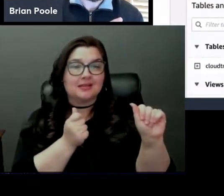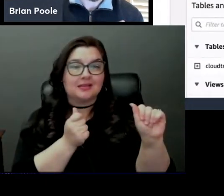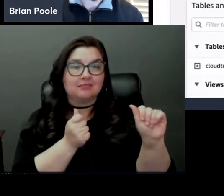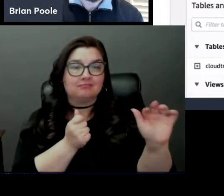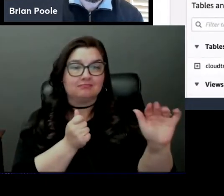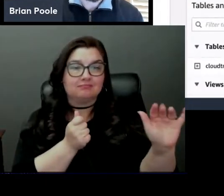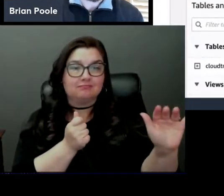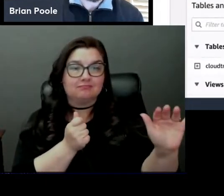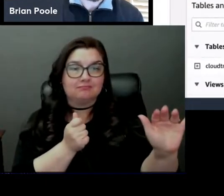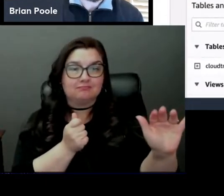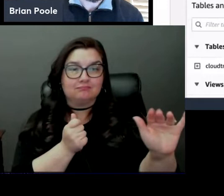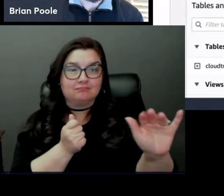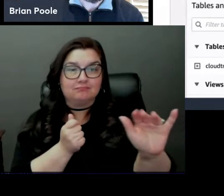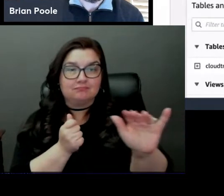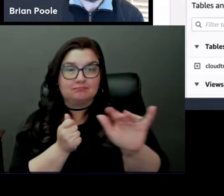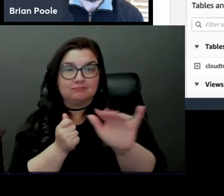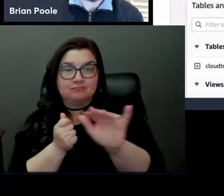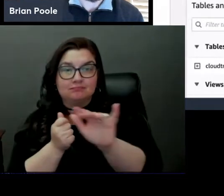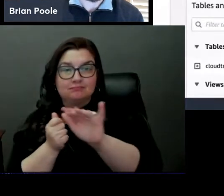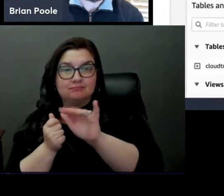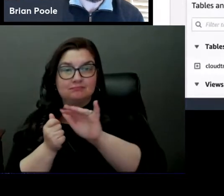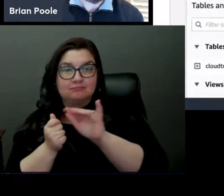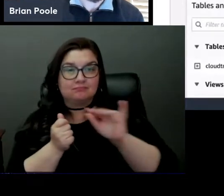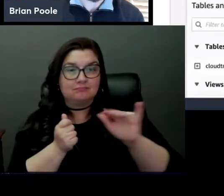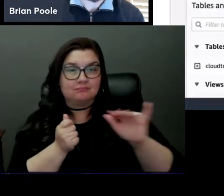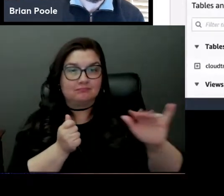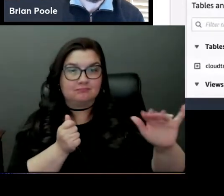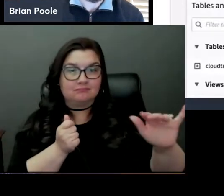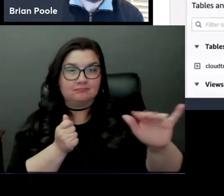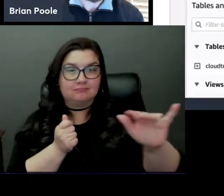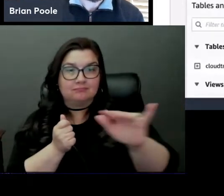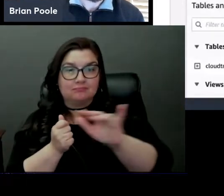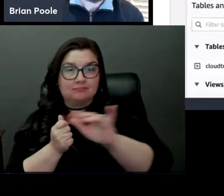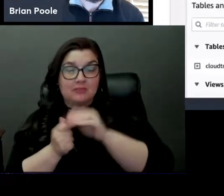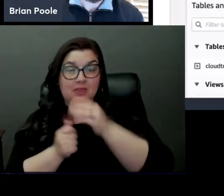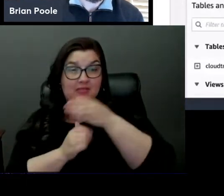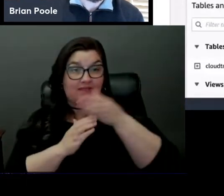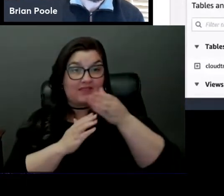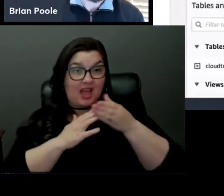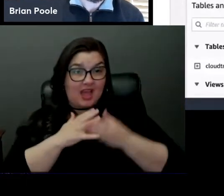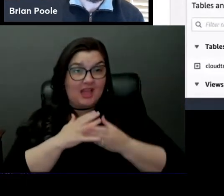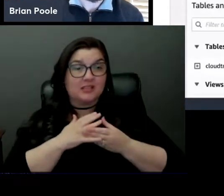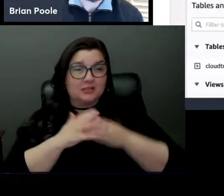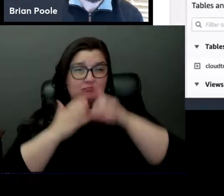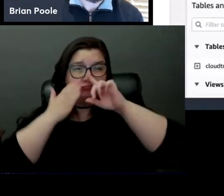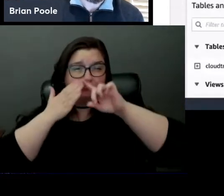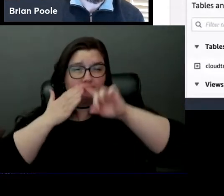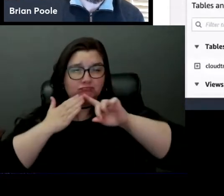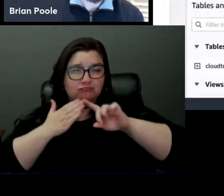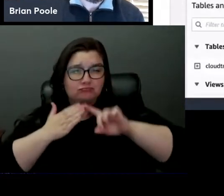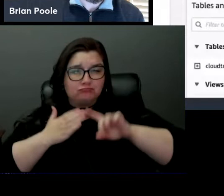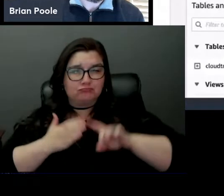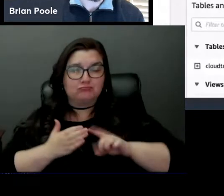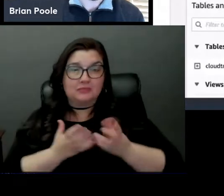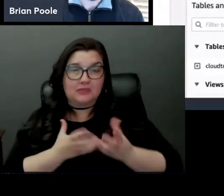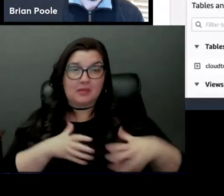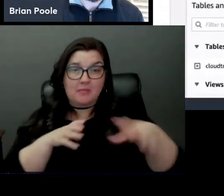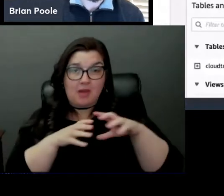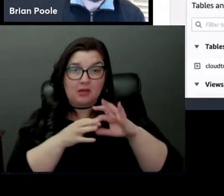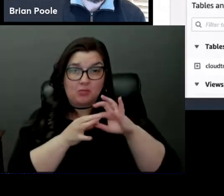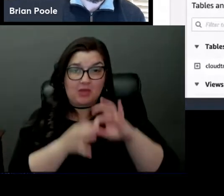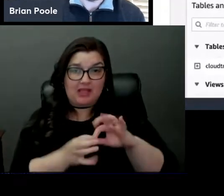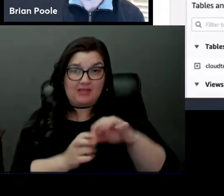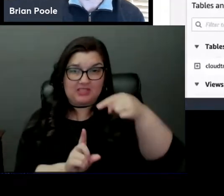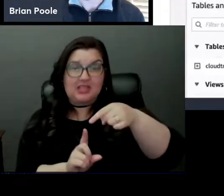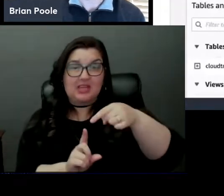and scan across all of these files in the bucket that are relevant to that and return